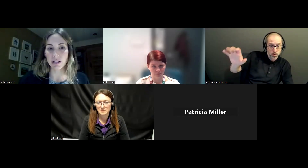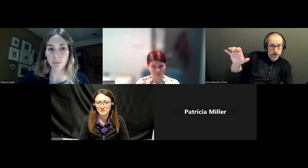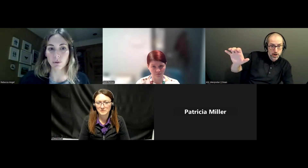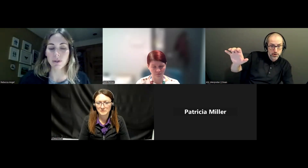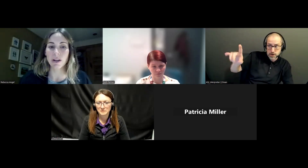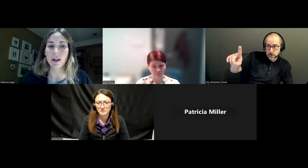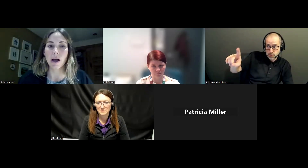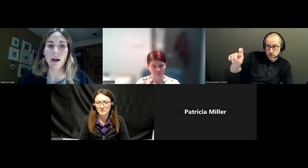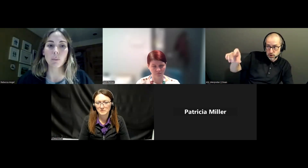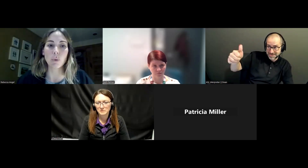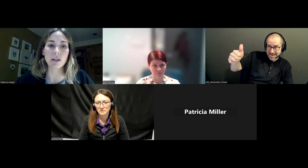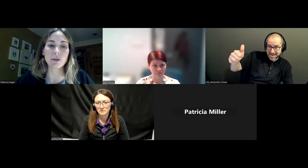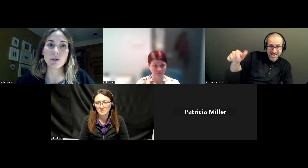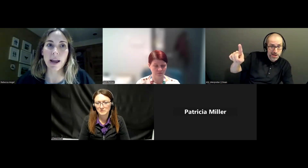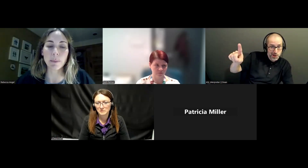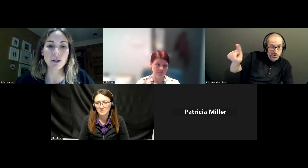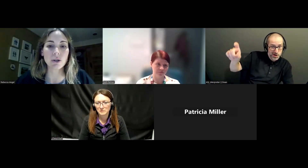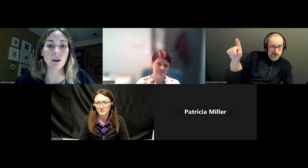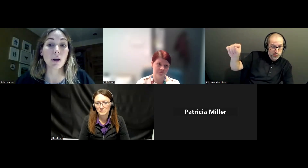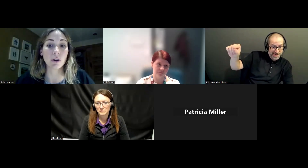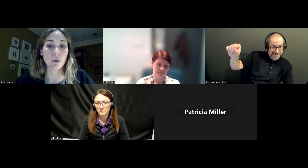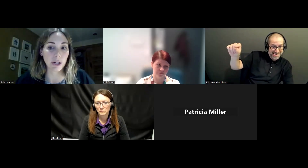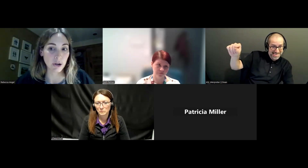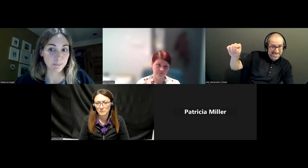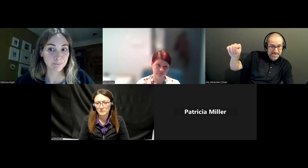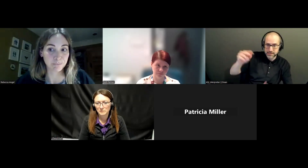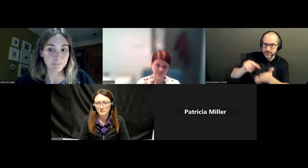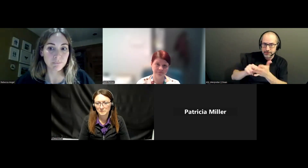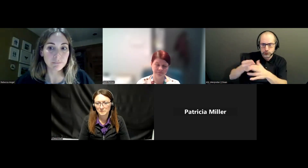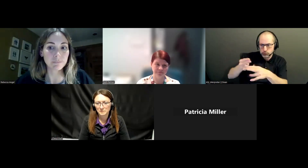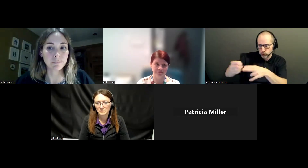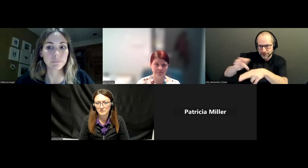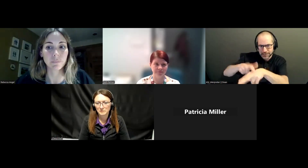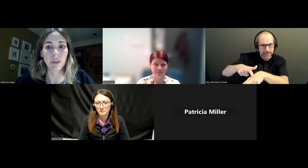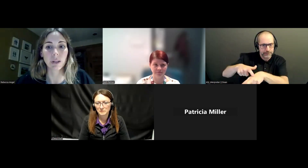120 decibels, we can do damage a lot quicker.